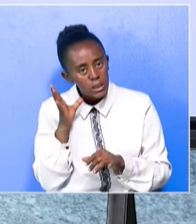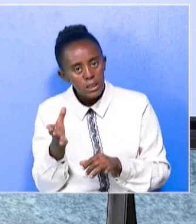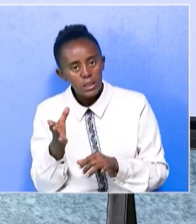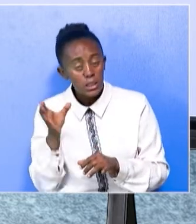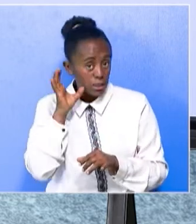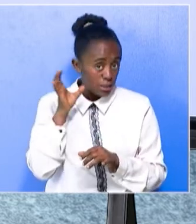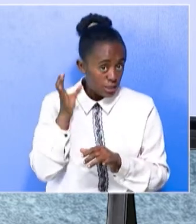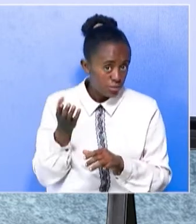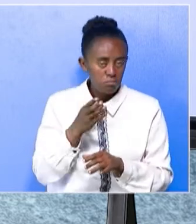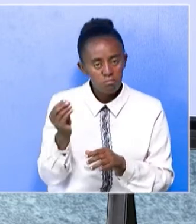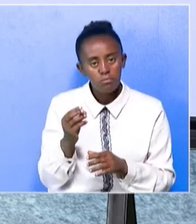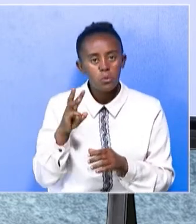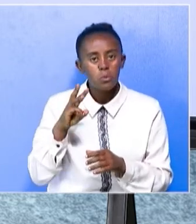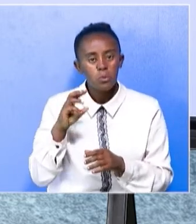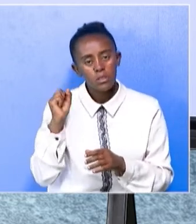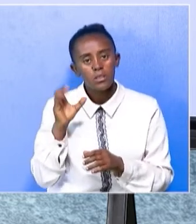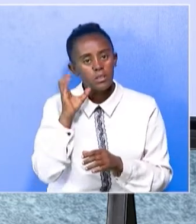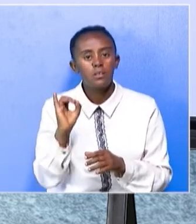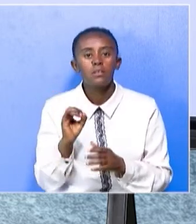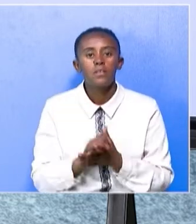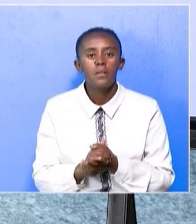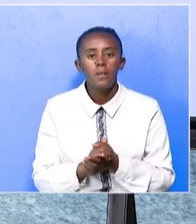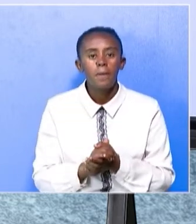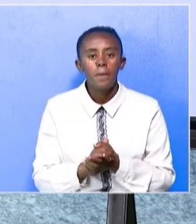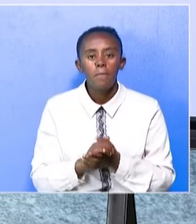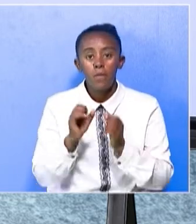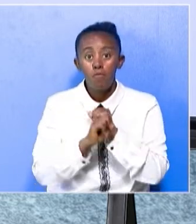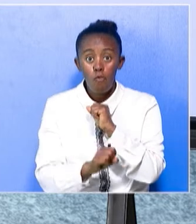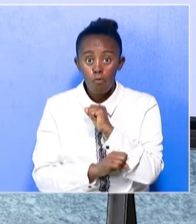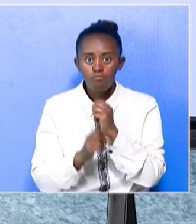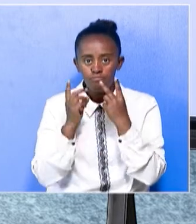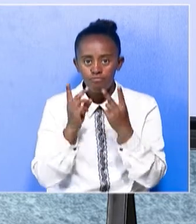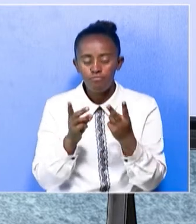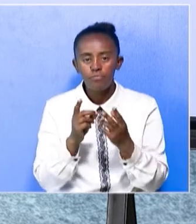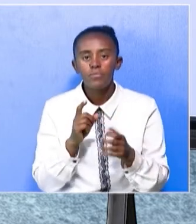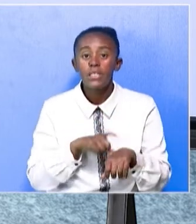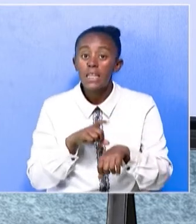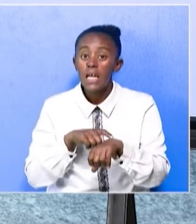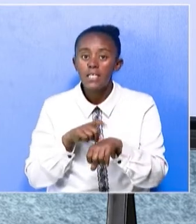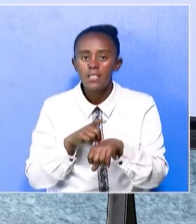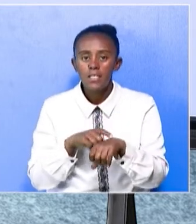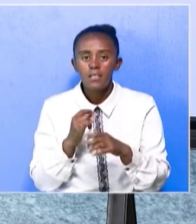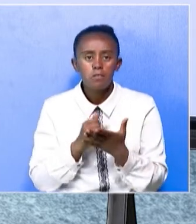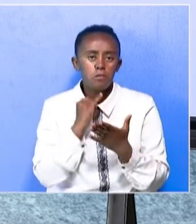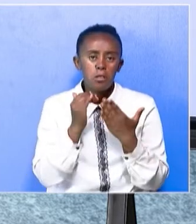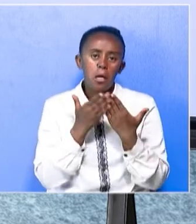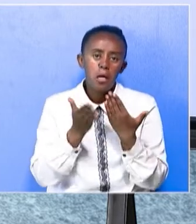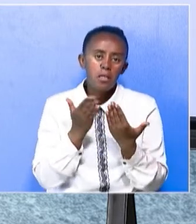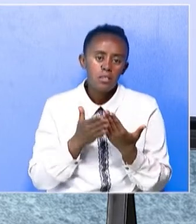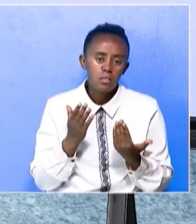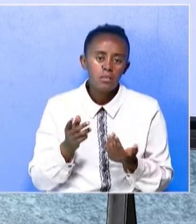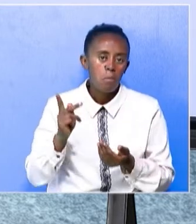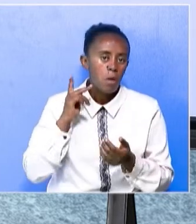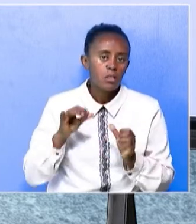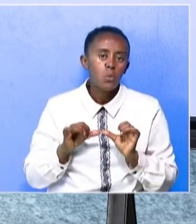just were listening. So when it comes to the actual form of the tense, it is easy to make